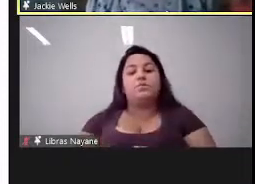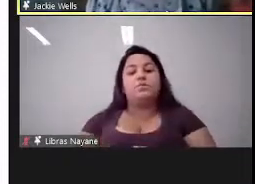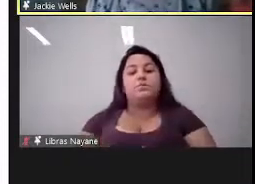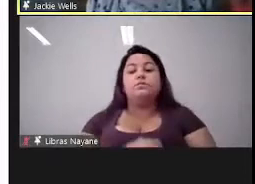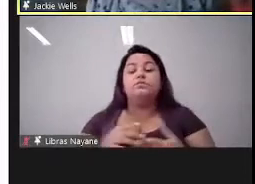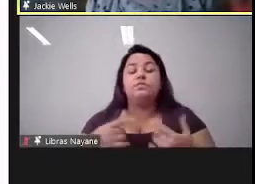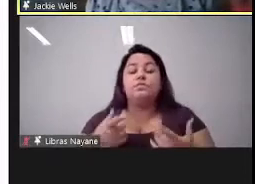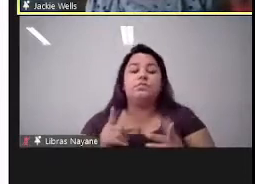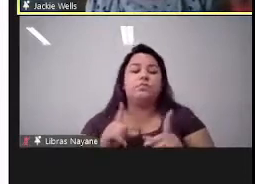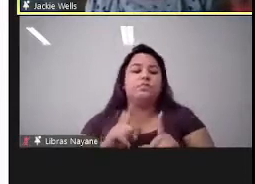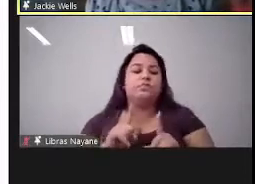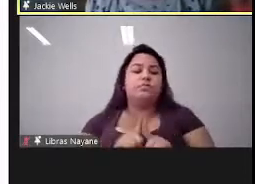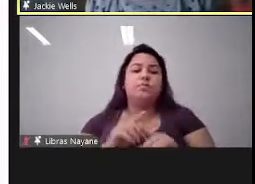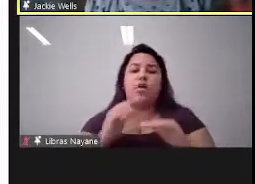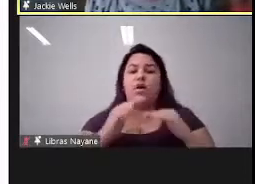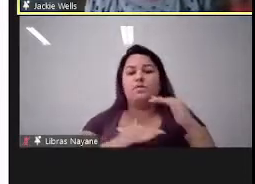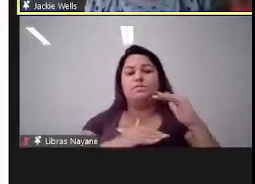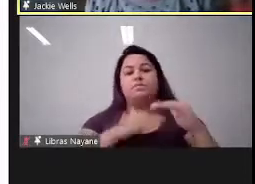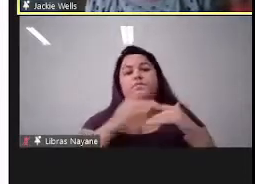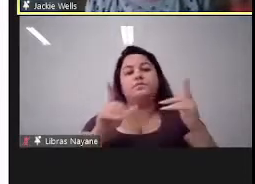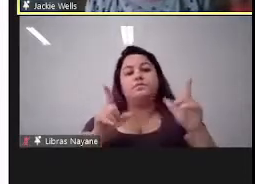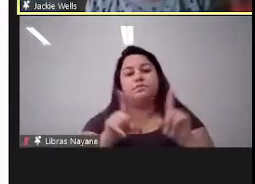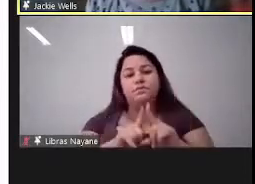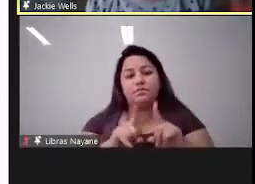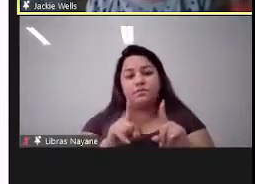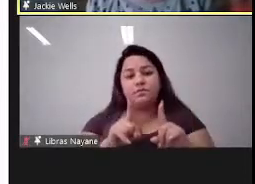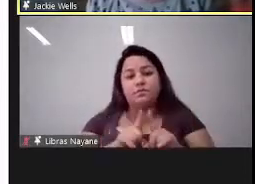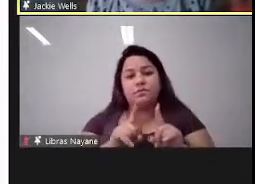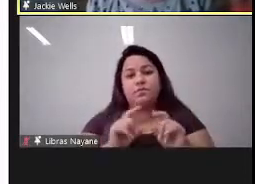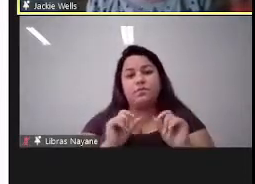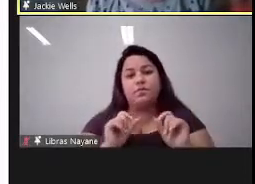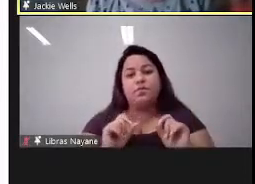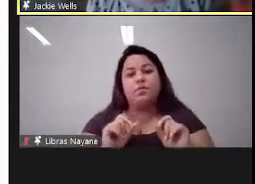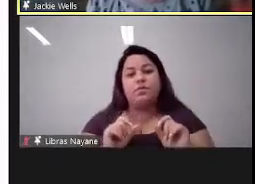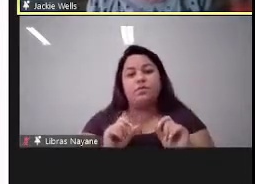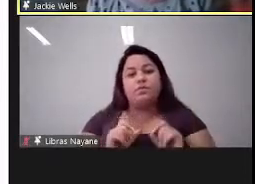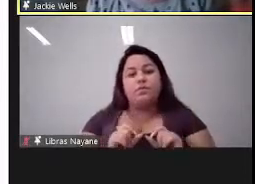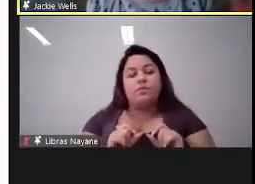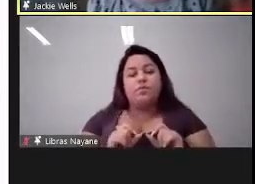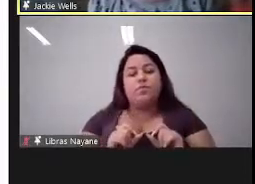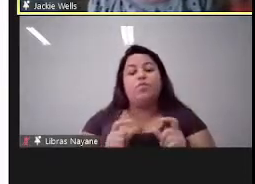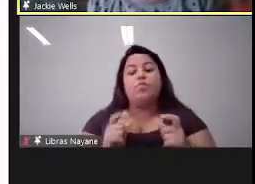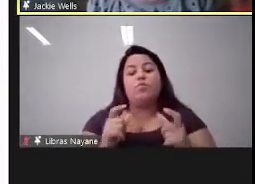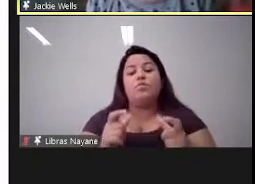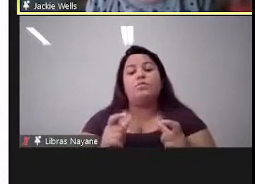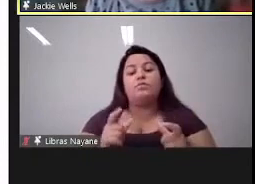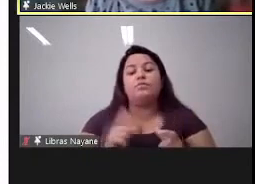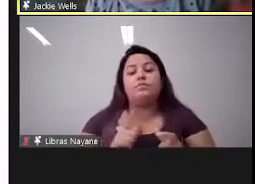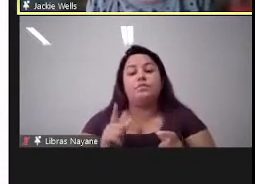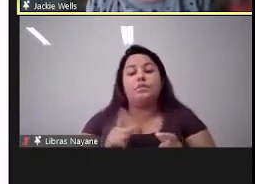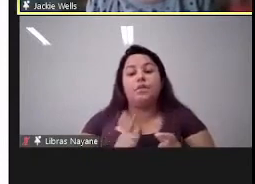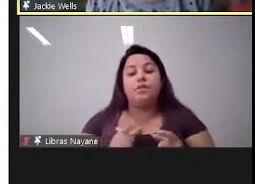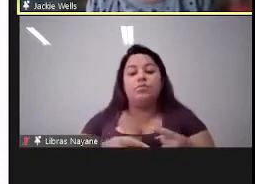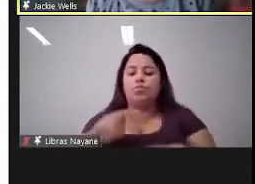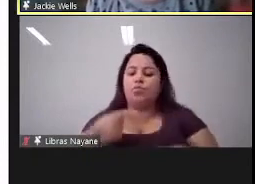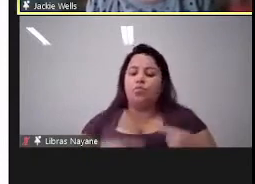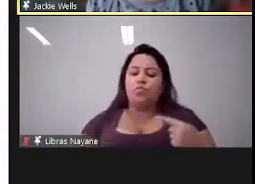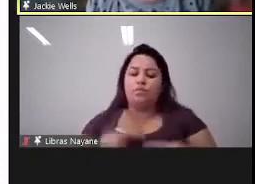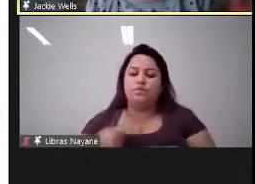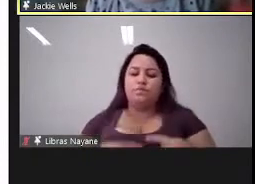And the big area of debate in the UK, I mean, there have been a lot of changes suggested for pensions tax,